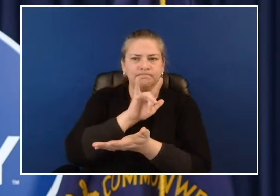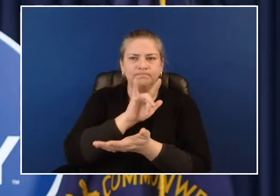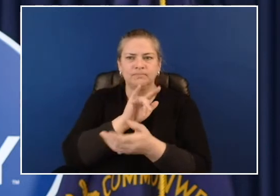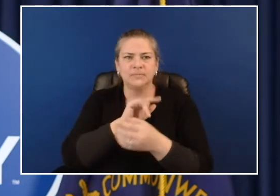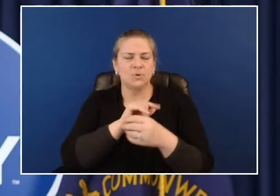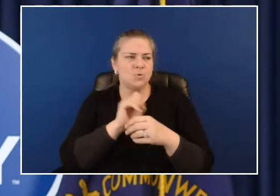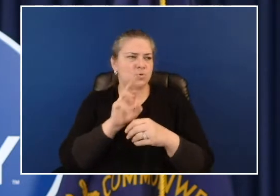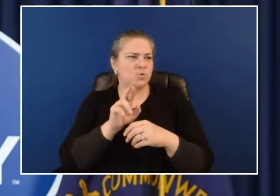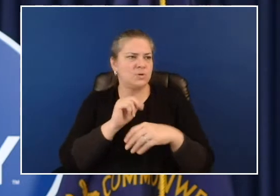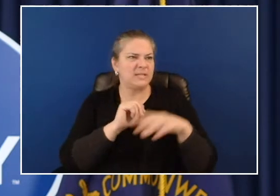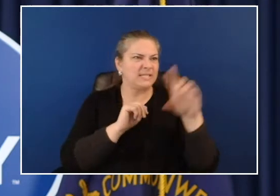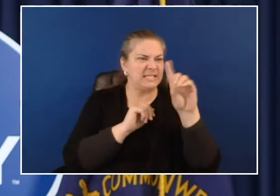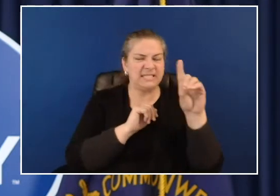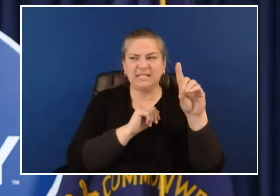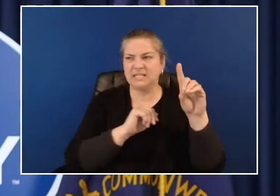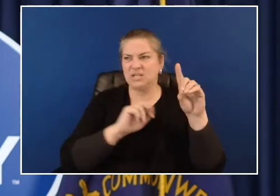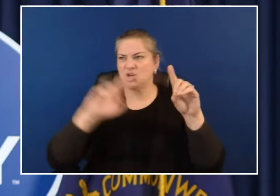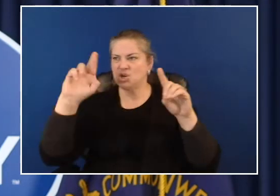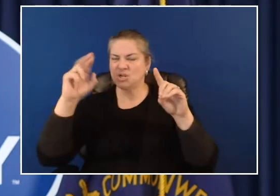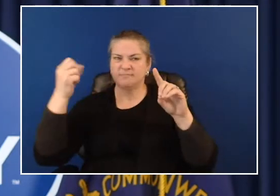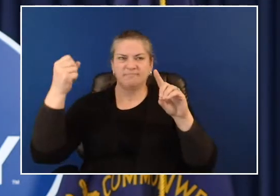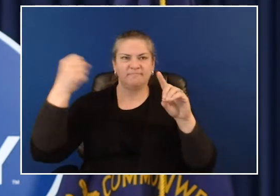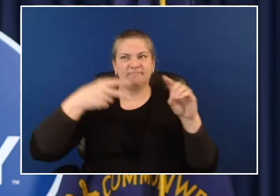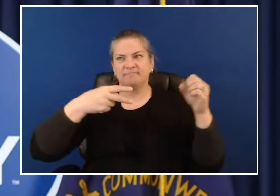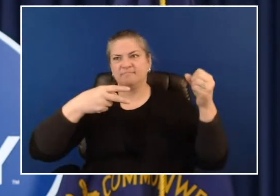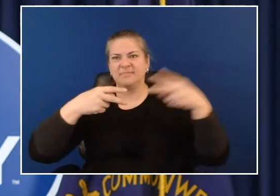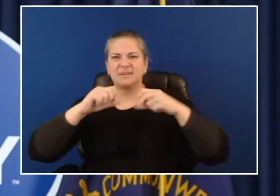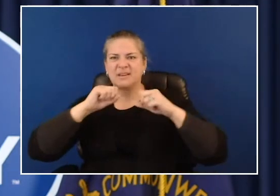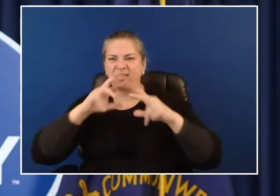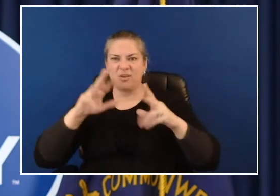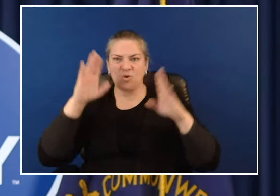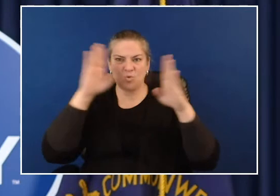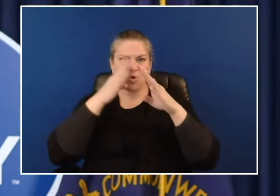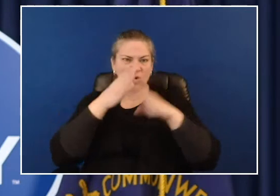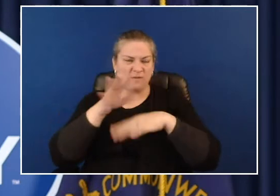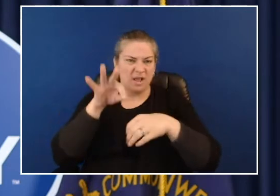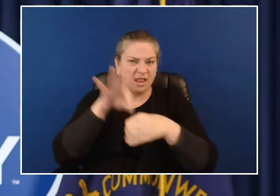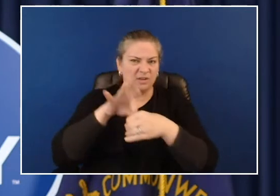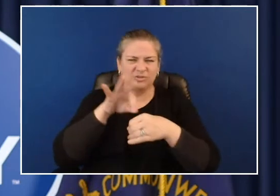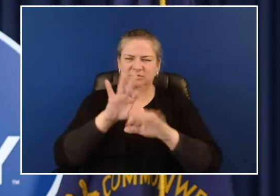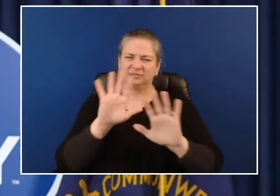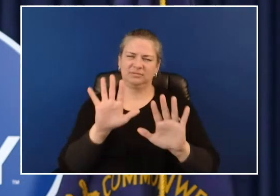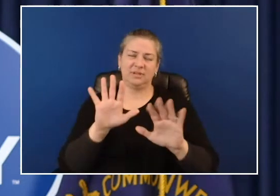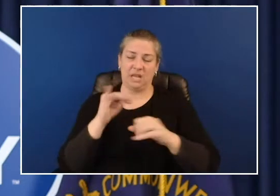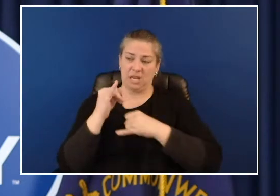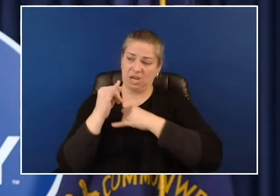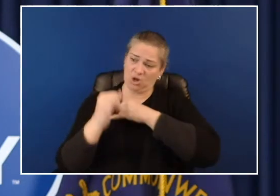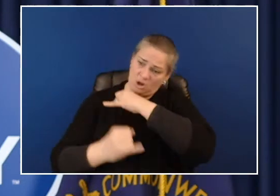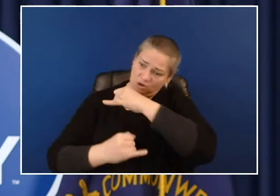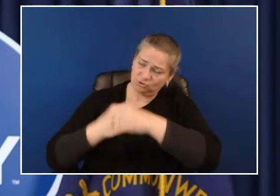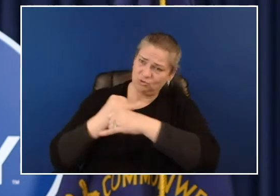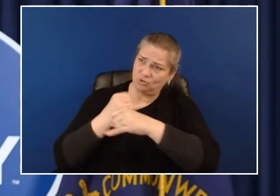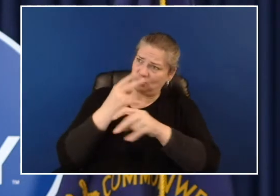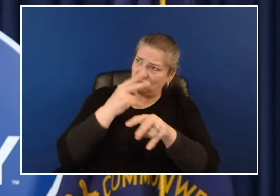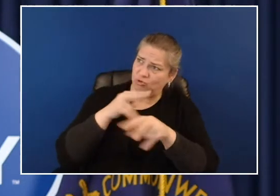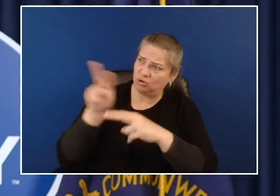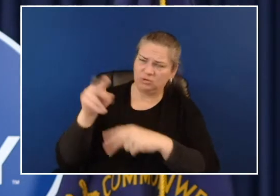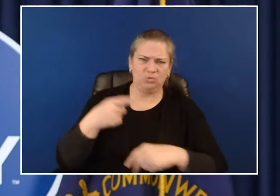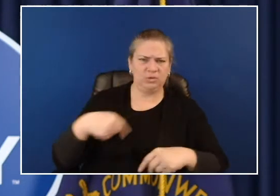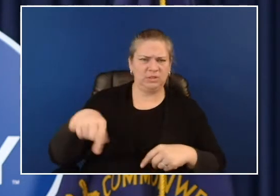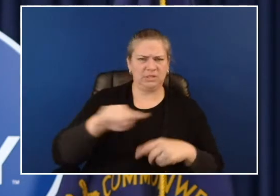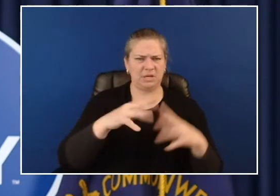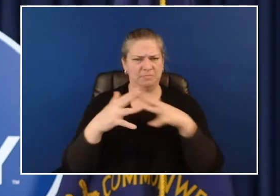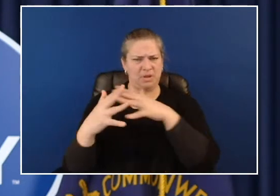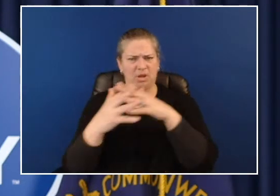versus blue, or worry about any election. On the international stage, we have to be Americans, because while we